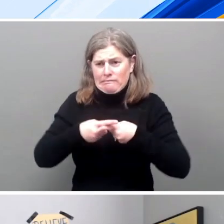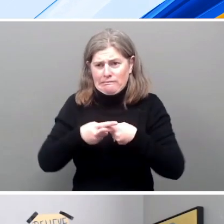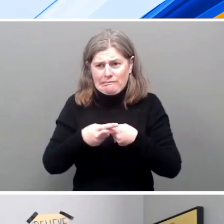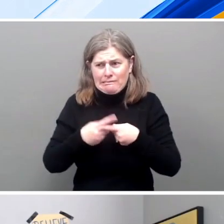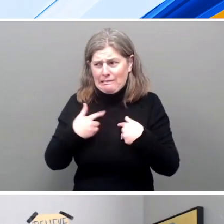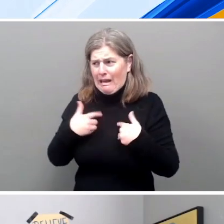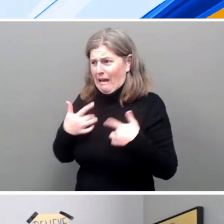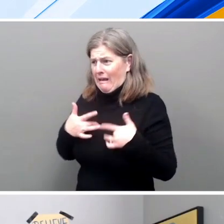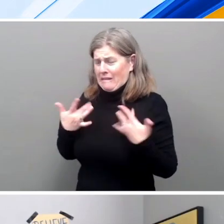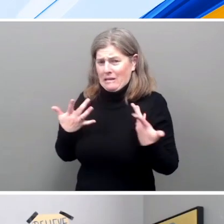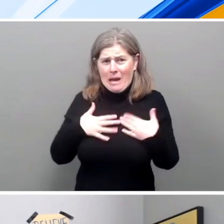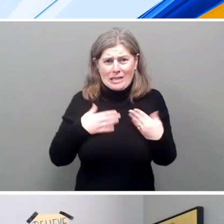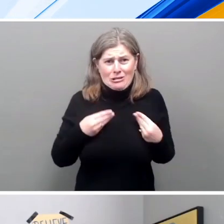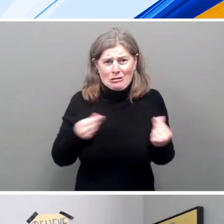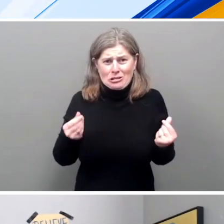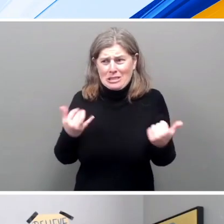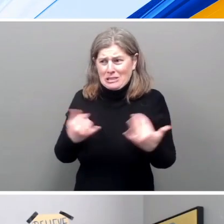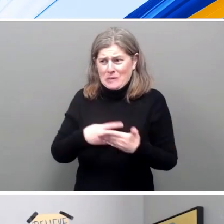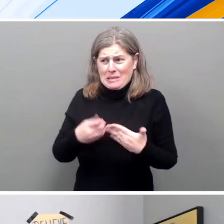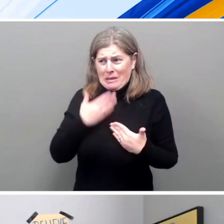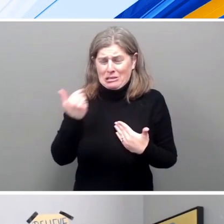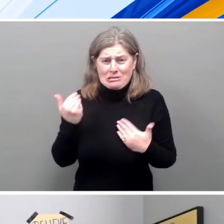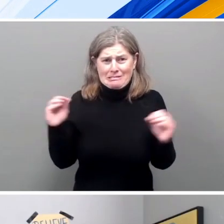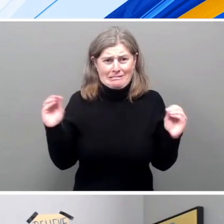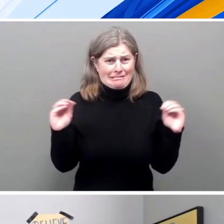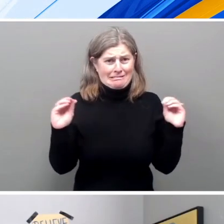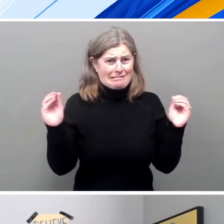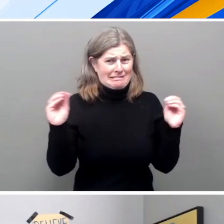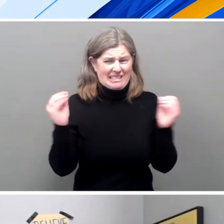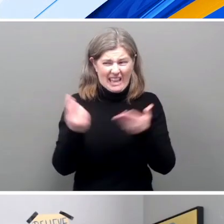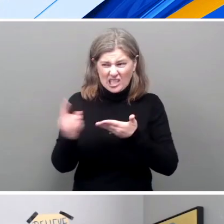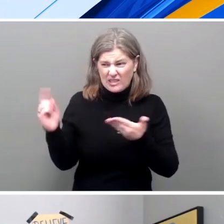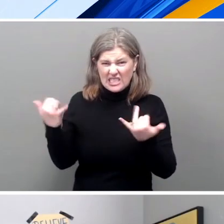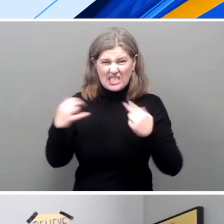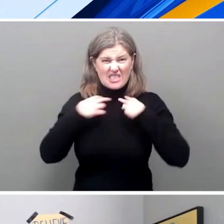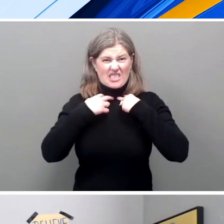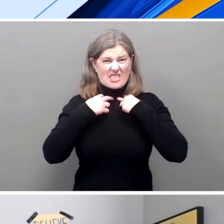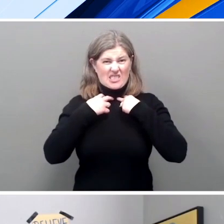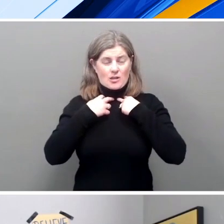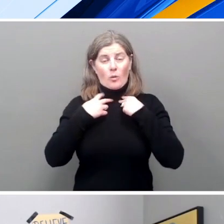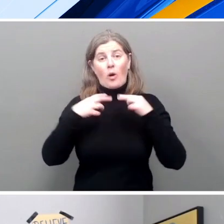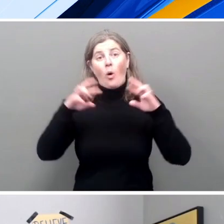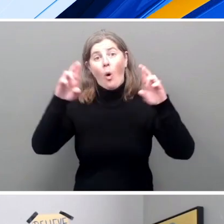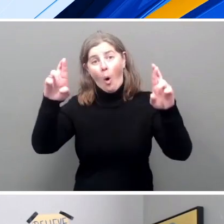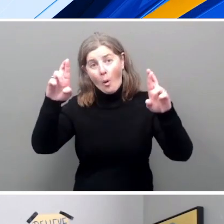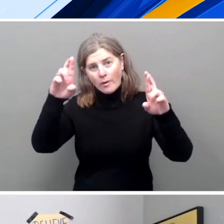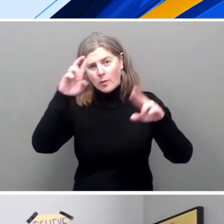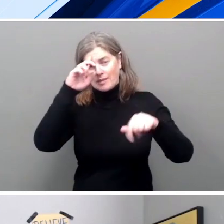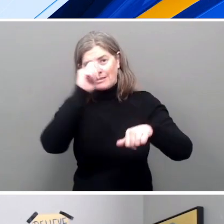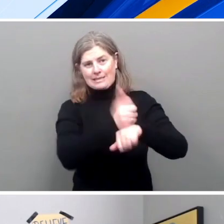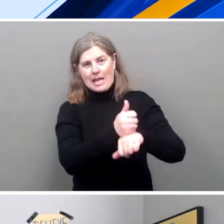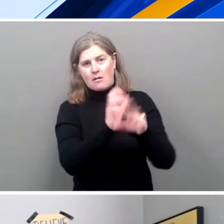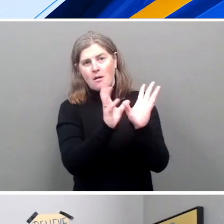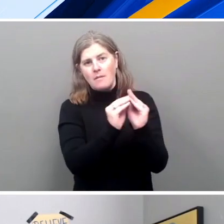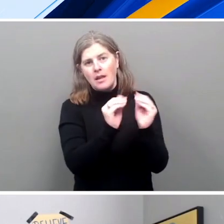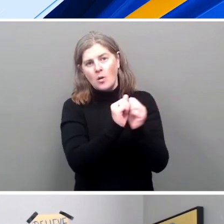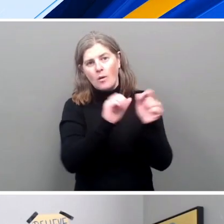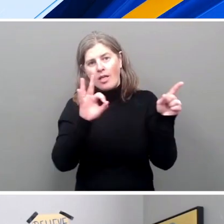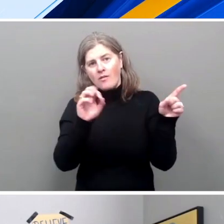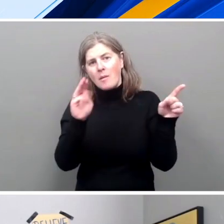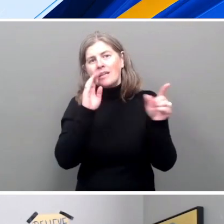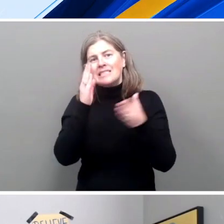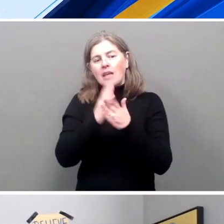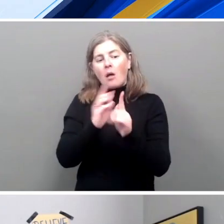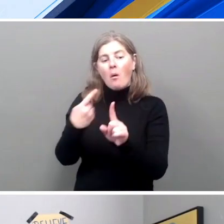more of a solution this week than I did last week. We are hoping to set up a meeting with FEMA. There are some loopholes